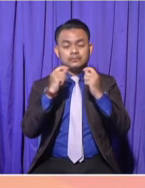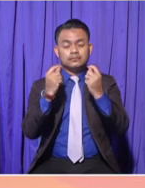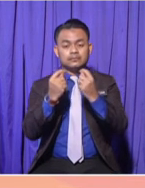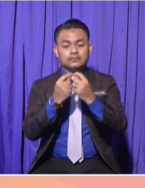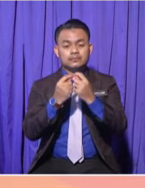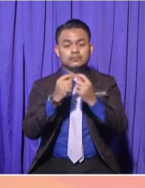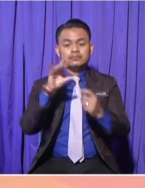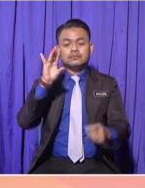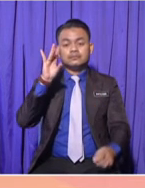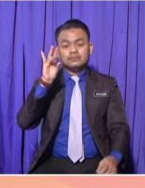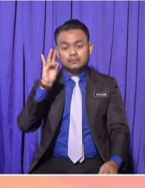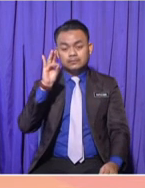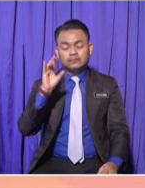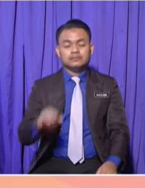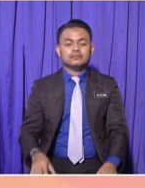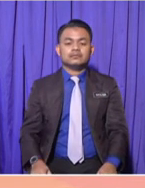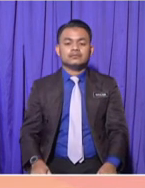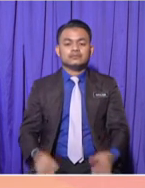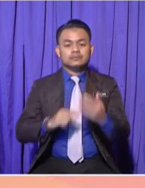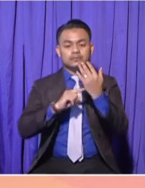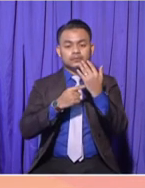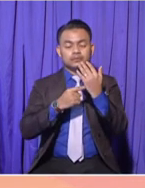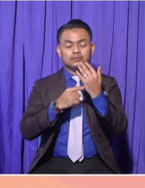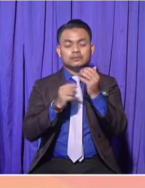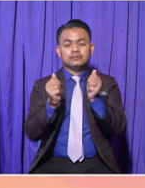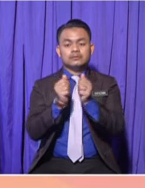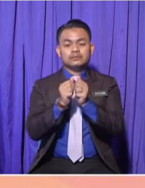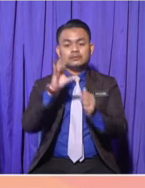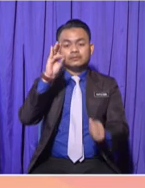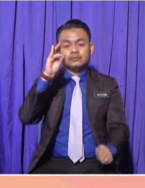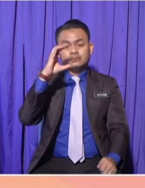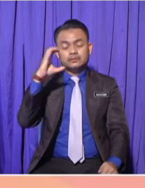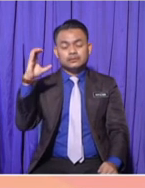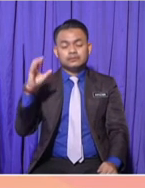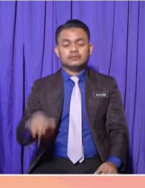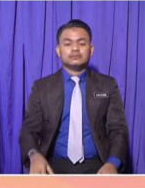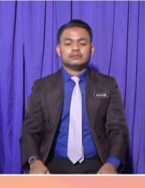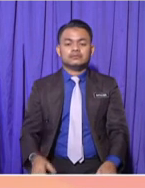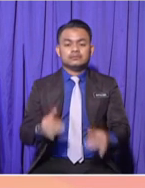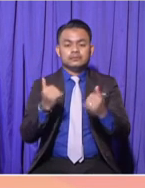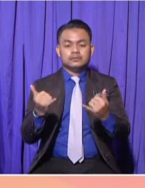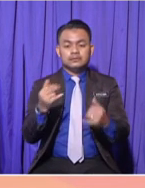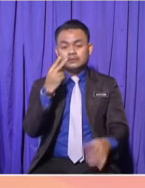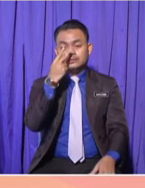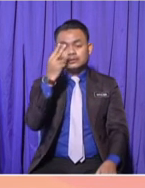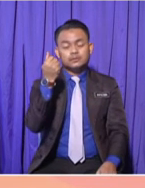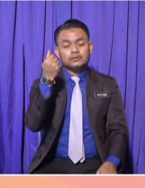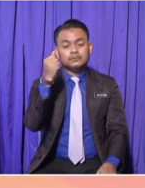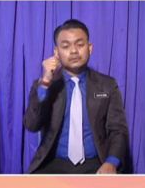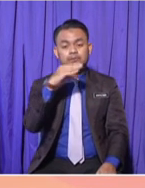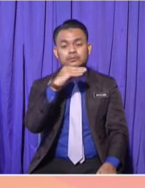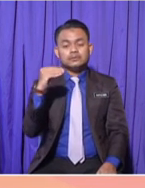700. Then let's look at the numbers in the tens and ones